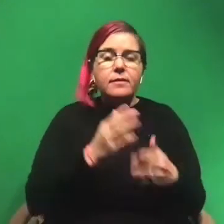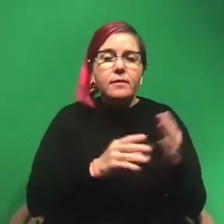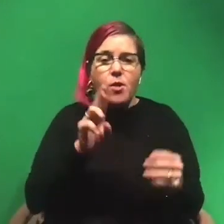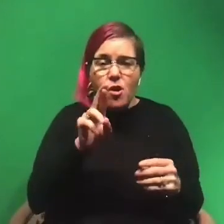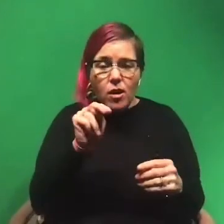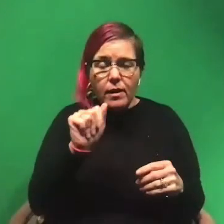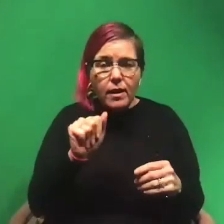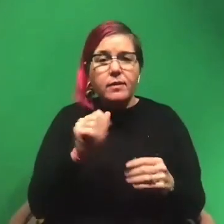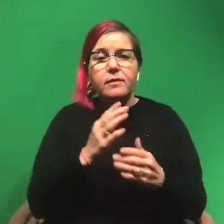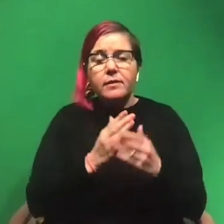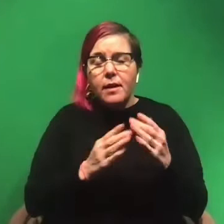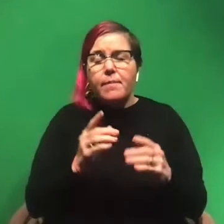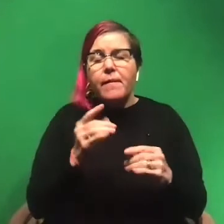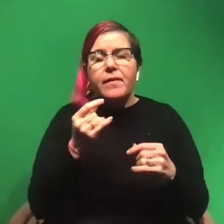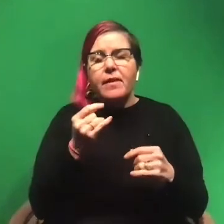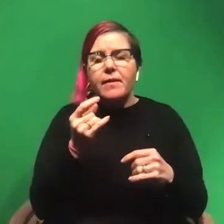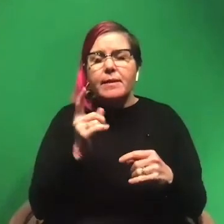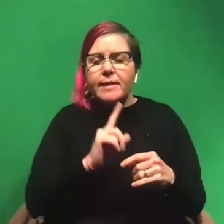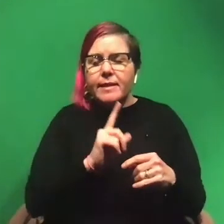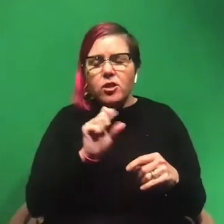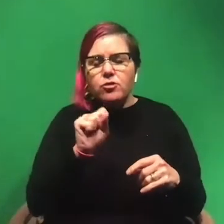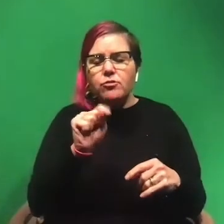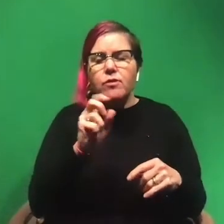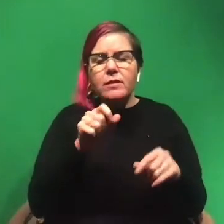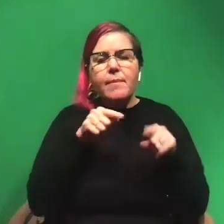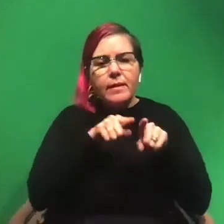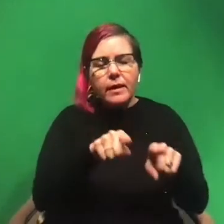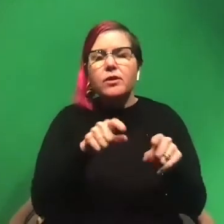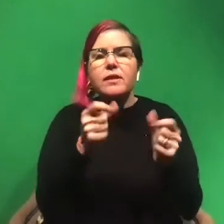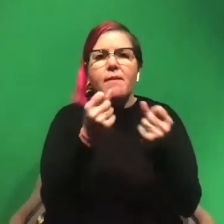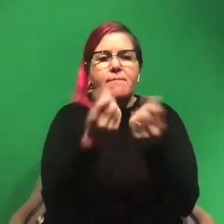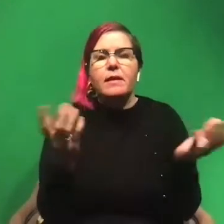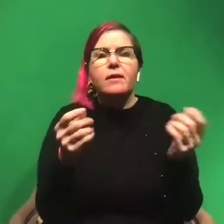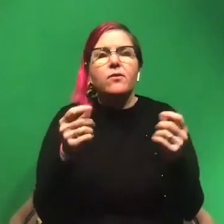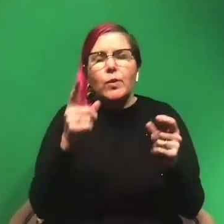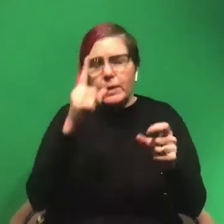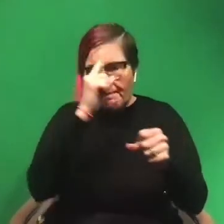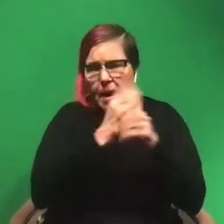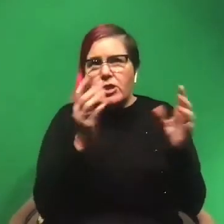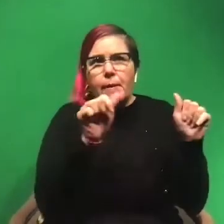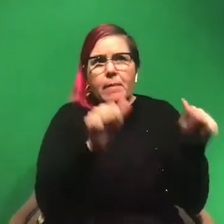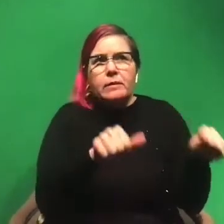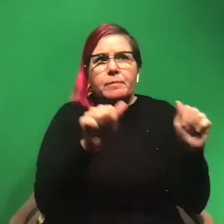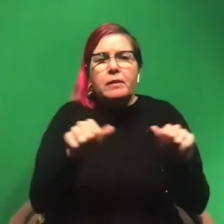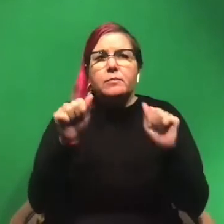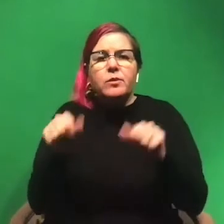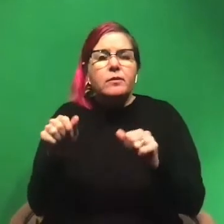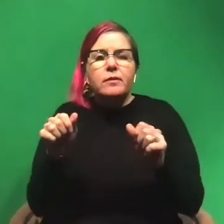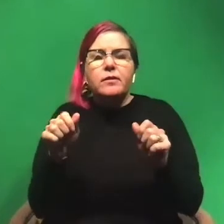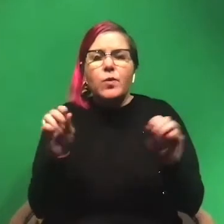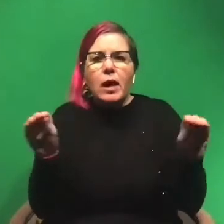some of them are single-stranded, some of them are linear, some of them are circular. Like if you can imagine every single thing out there that you can change in a